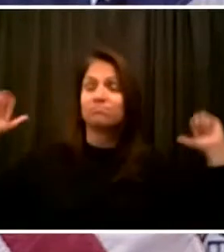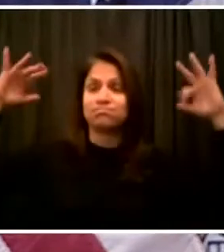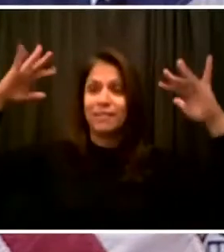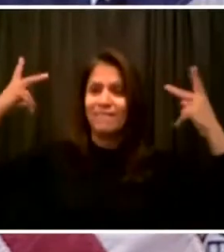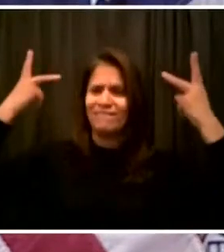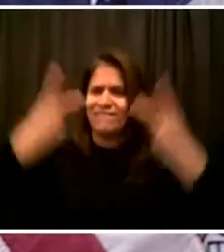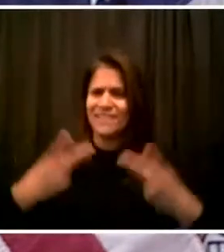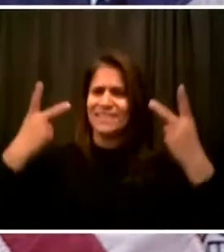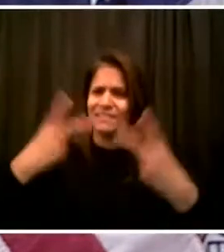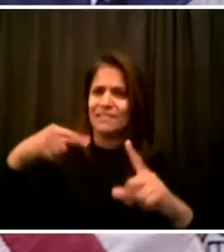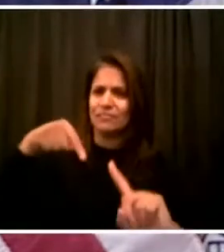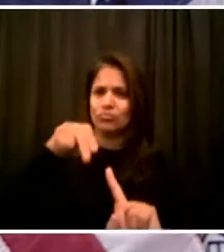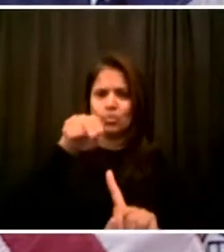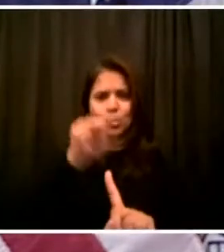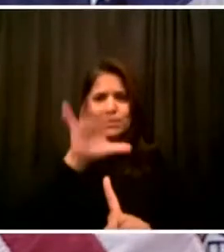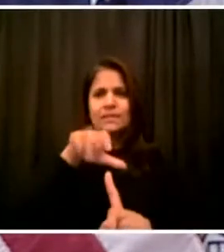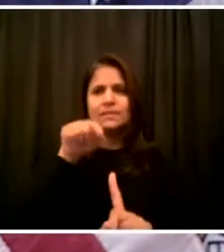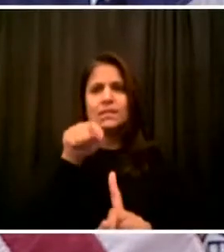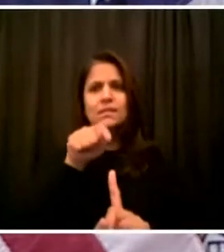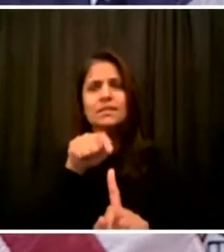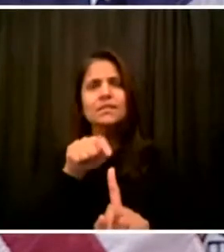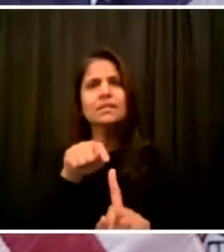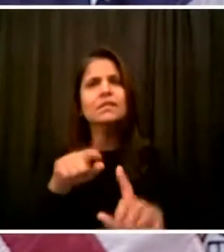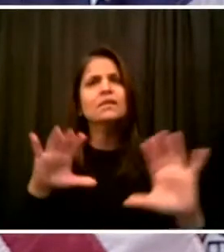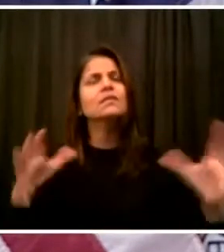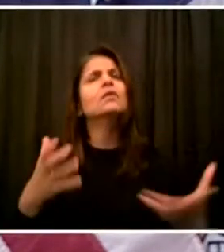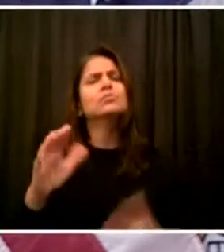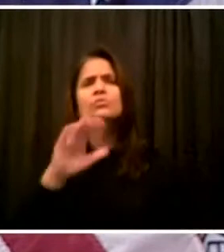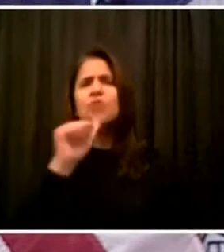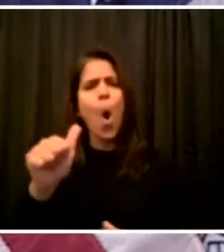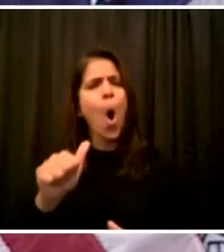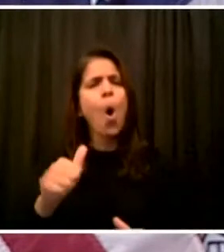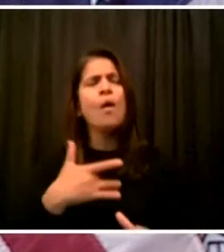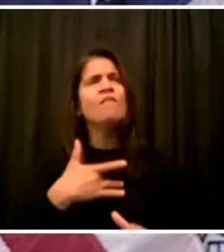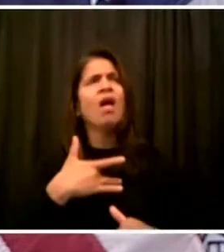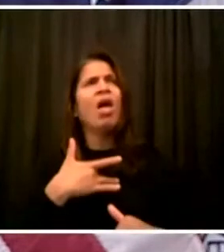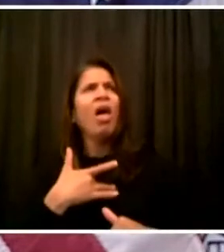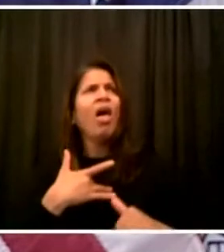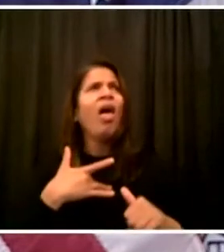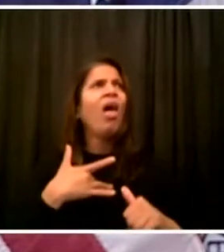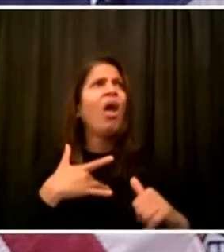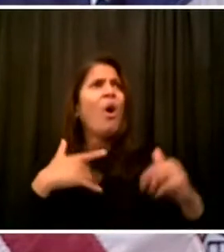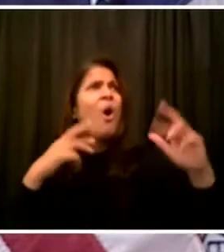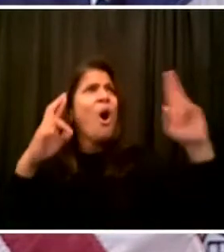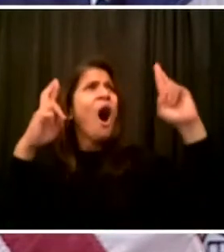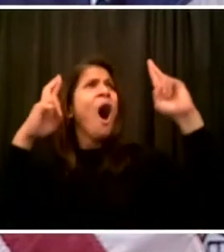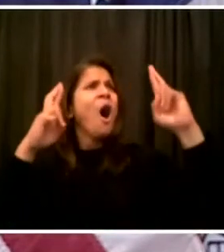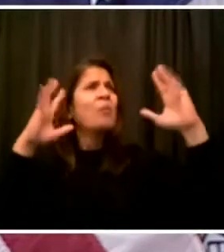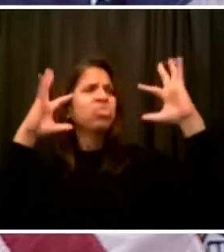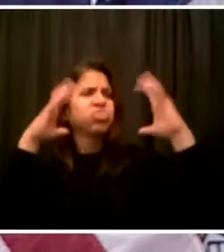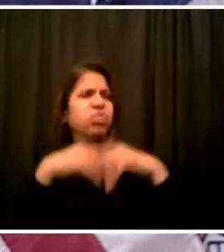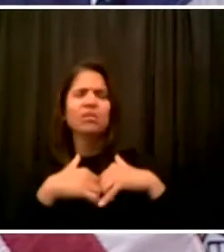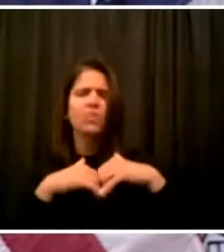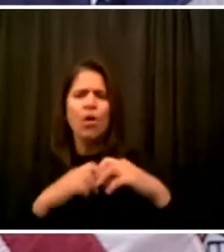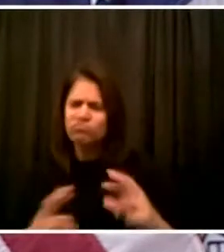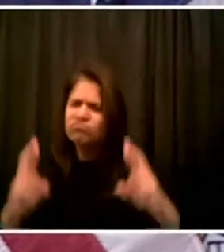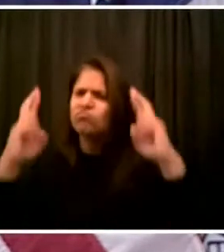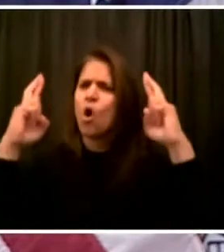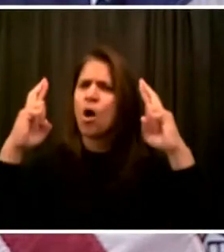too. And one of the things I think history also teaches us is the way you move forward is through faith and belief and hope, not